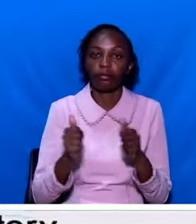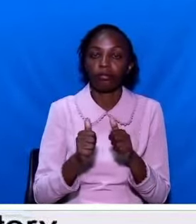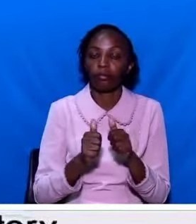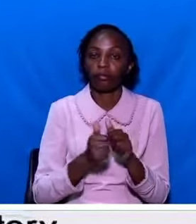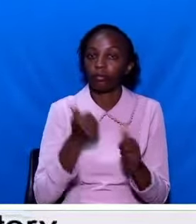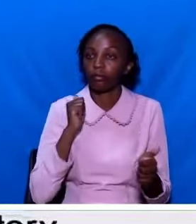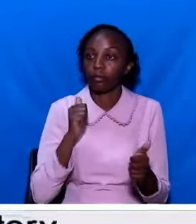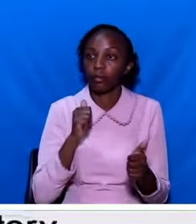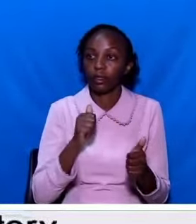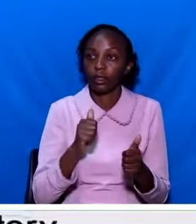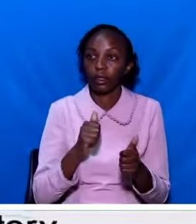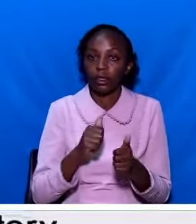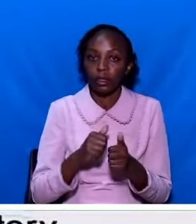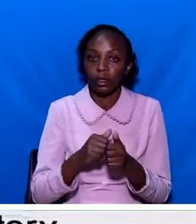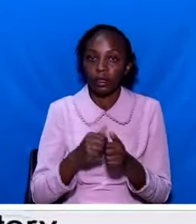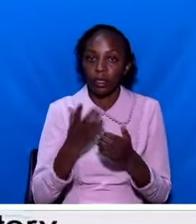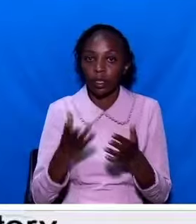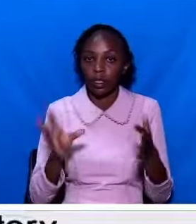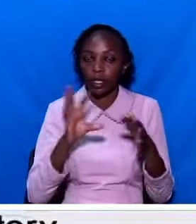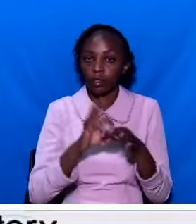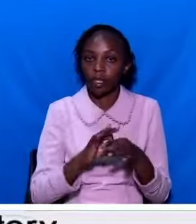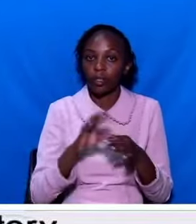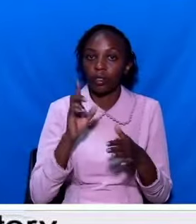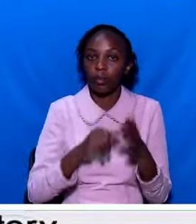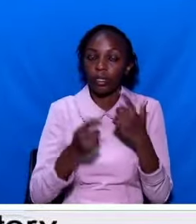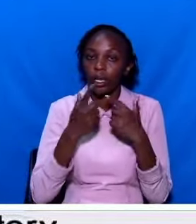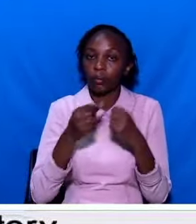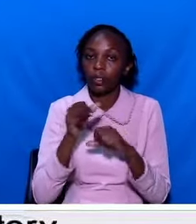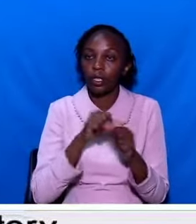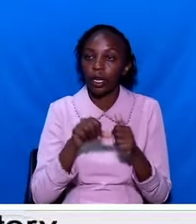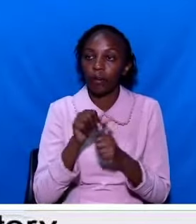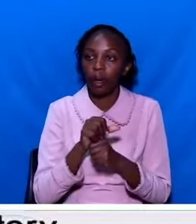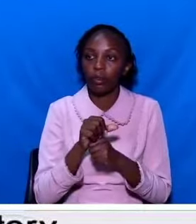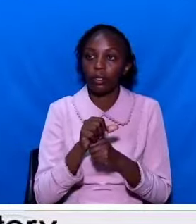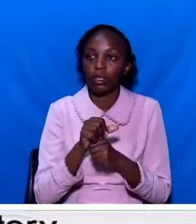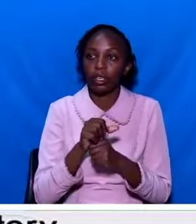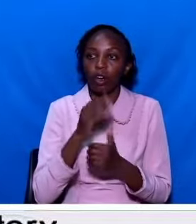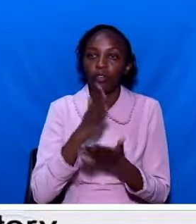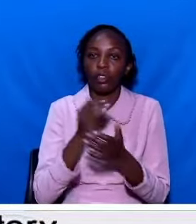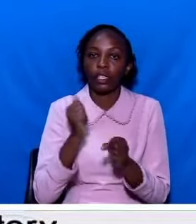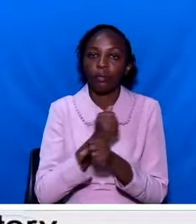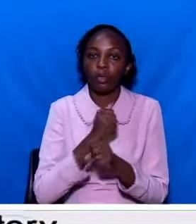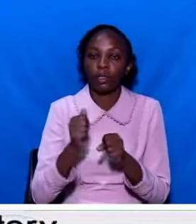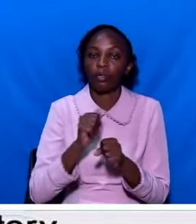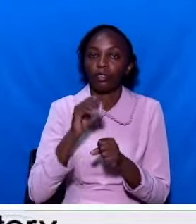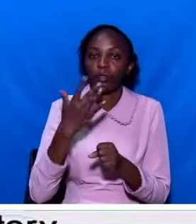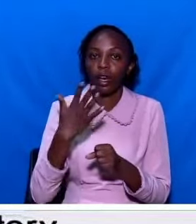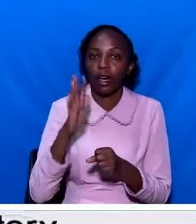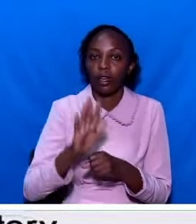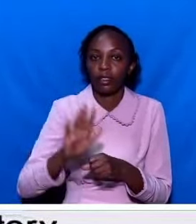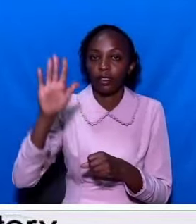Can you identify with what I'm talking about? How many can identify with what I'm talking about? Of course, you can't raise your hand, I know.